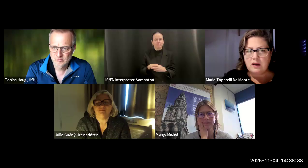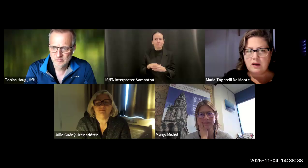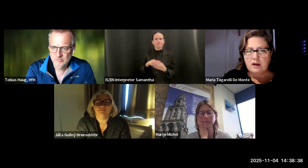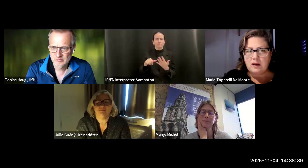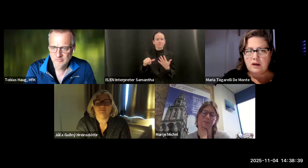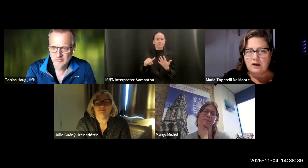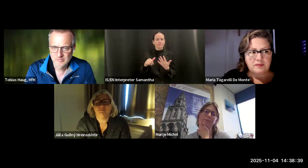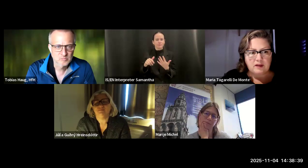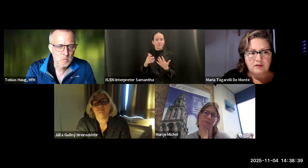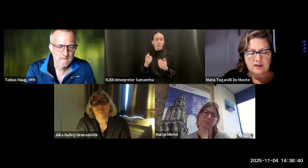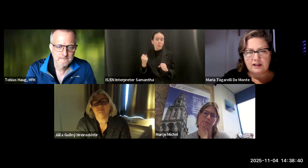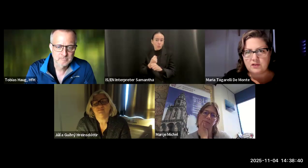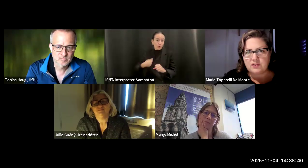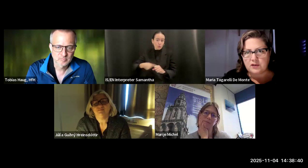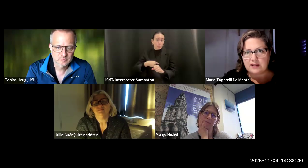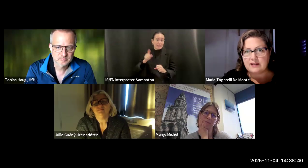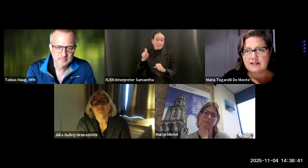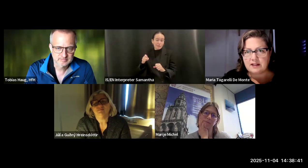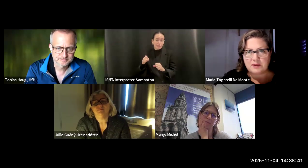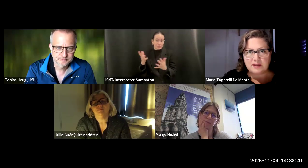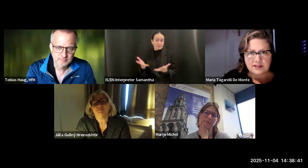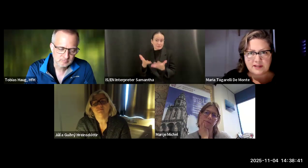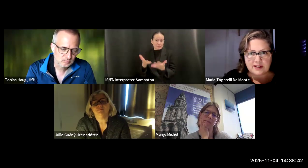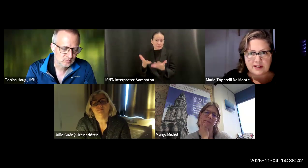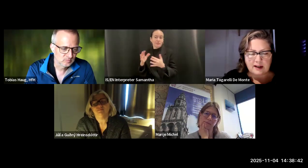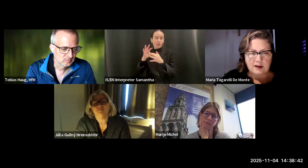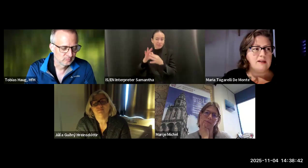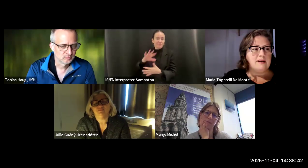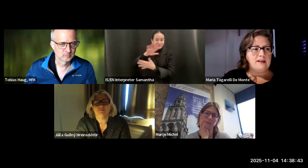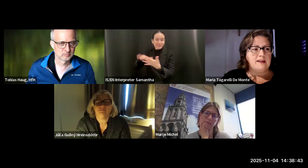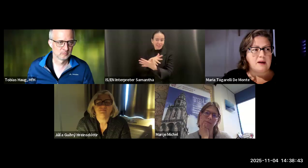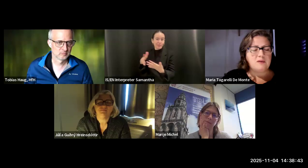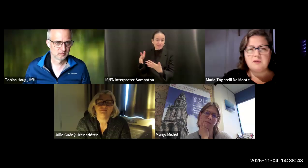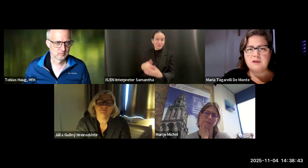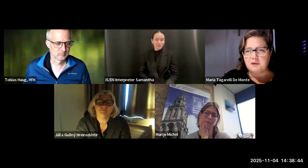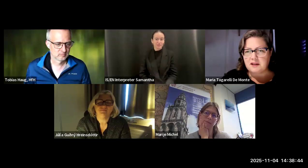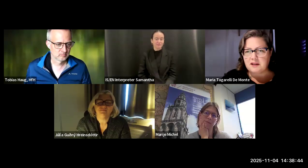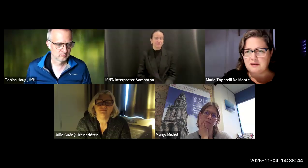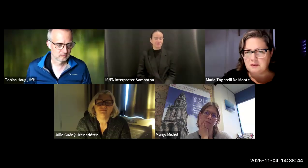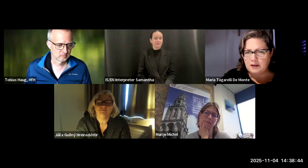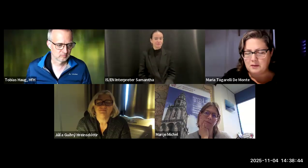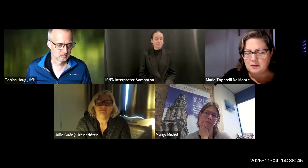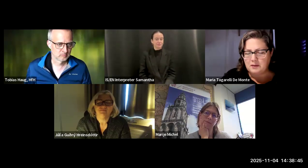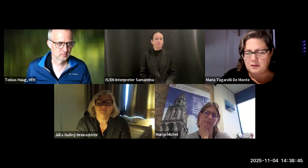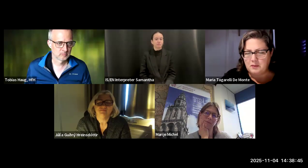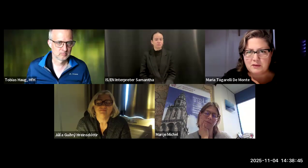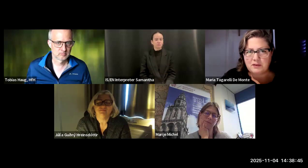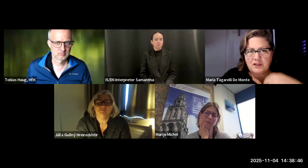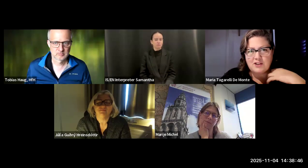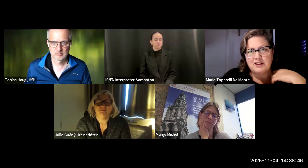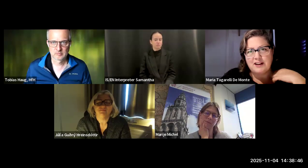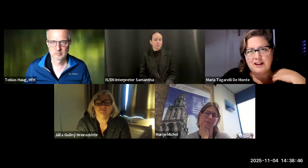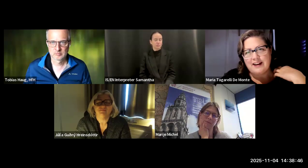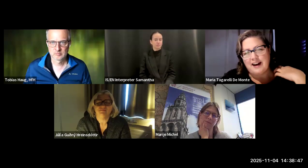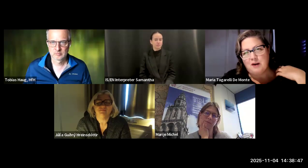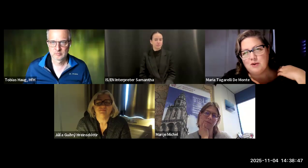do for that concerning the assessment of sign language. I was wondering, we can probably share